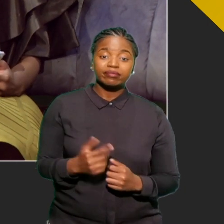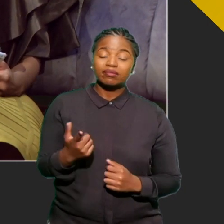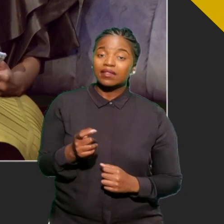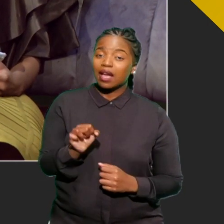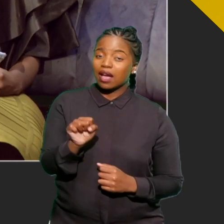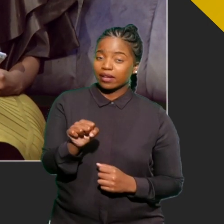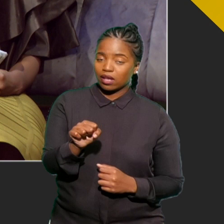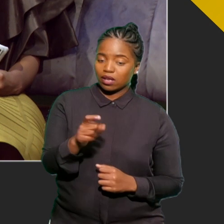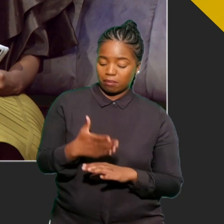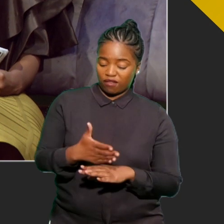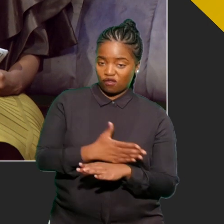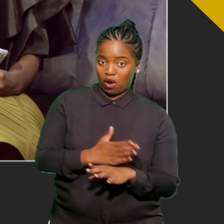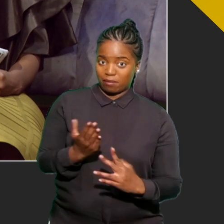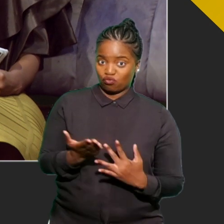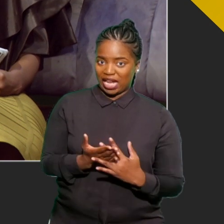After the last outbreak,